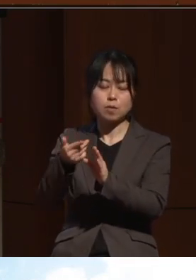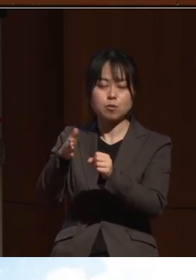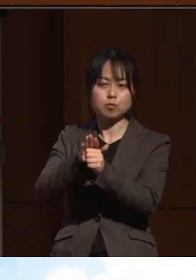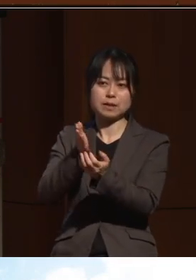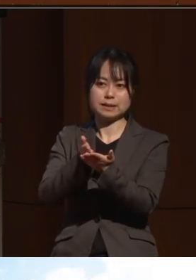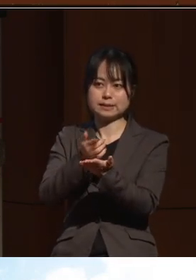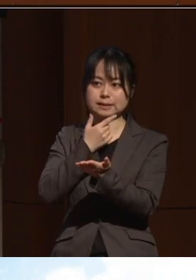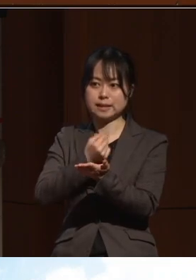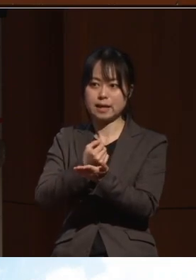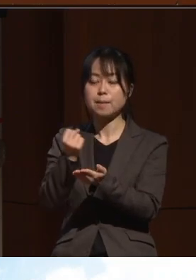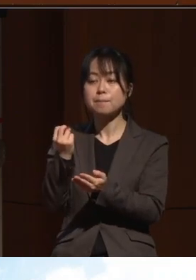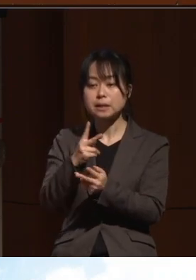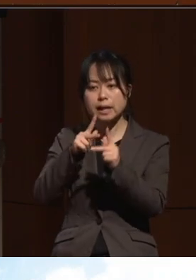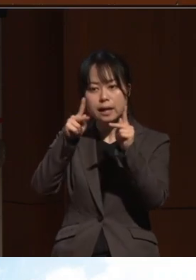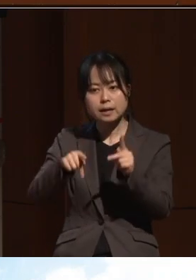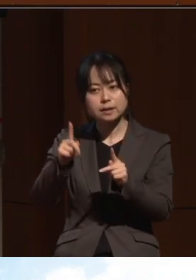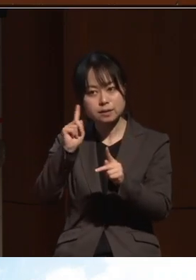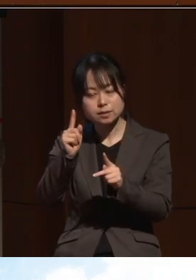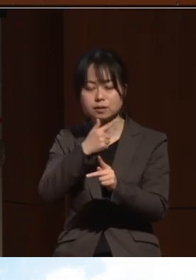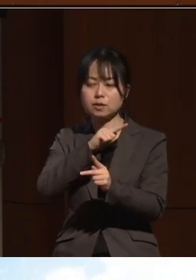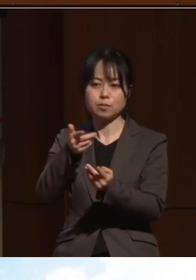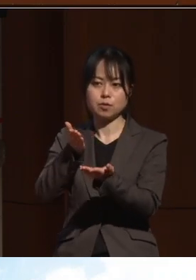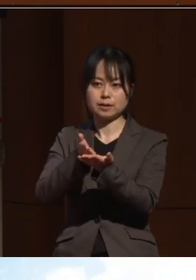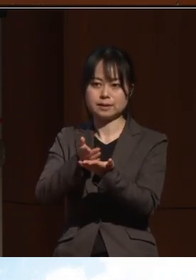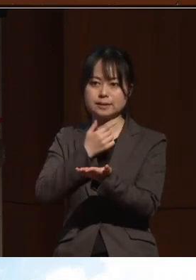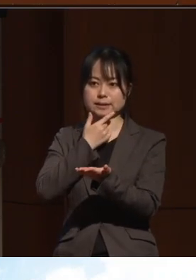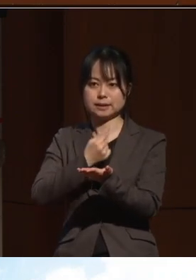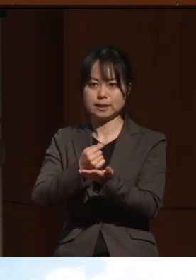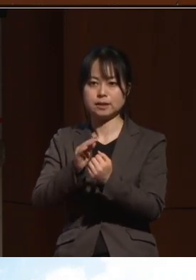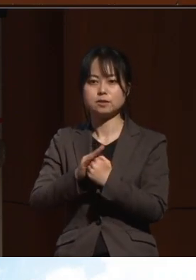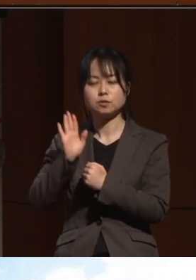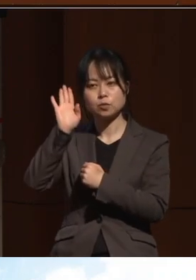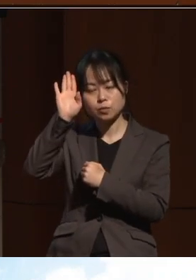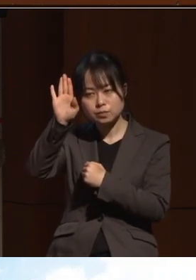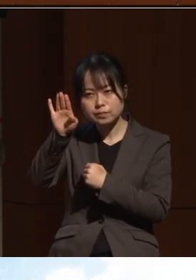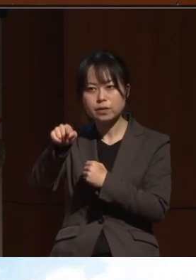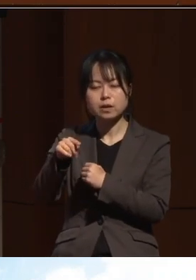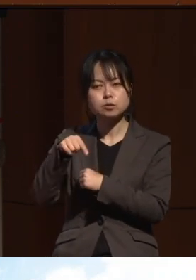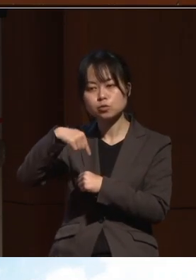with a prospective on what's next as we continue our collaborations together.